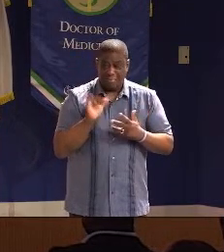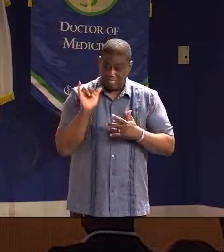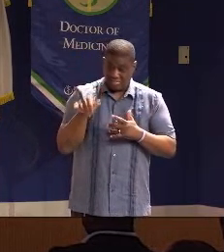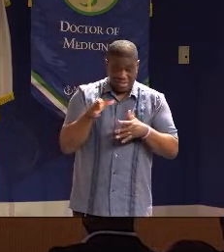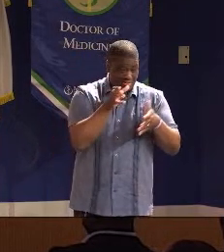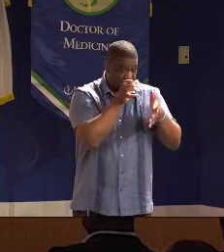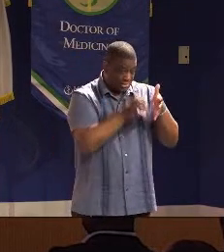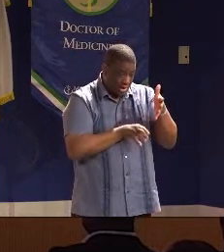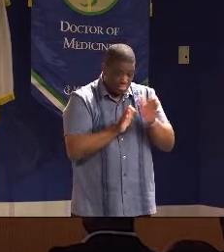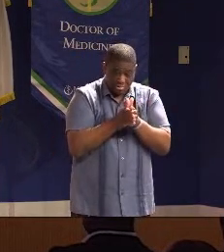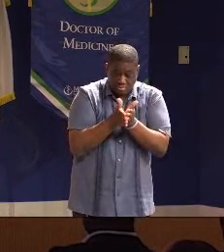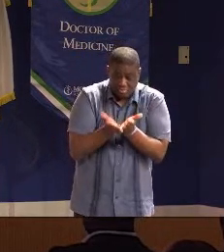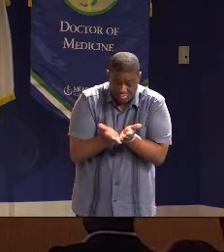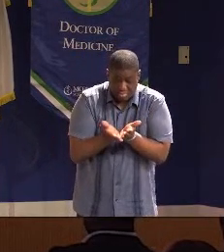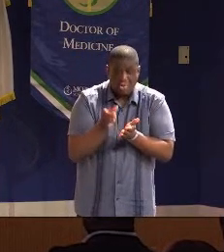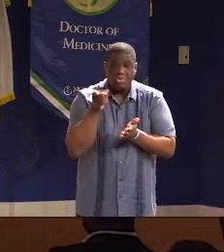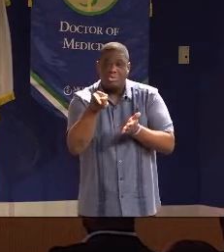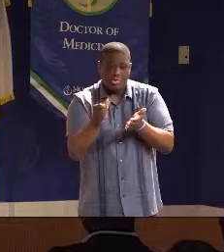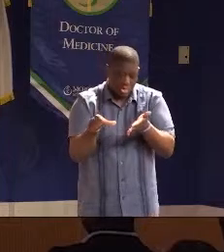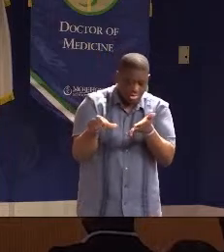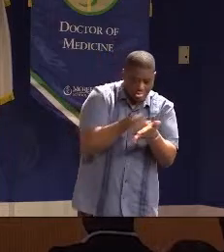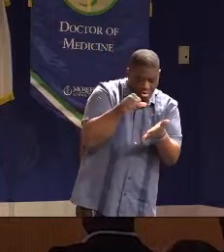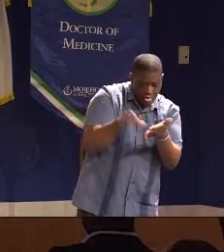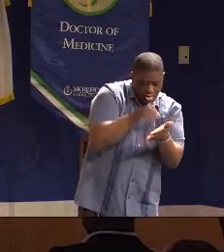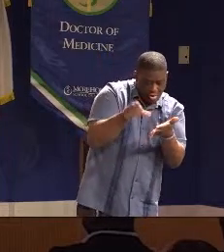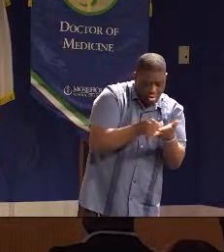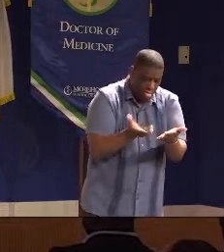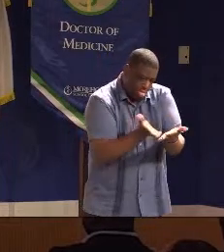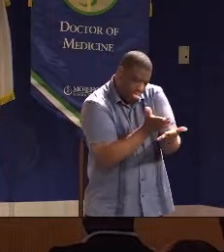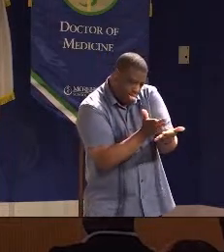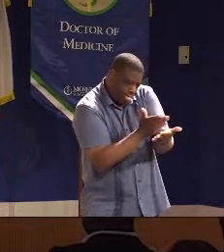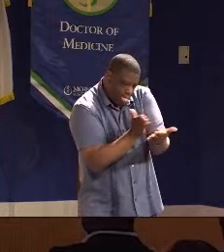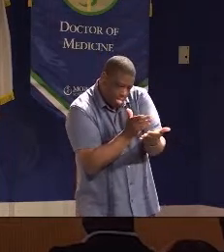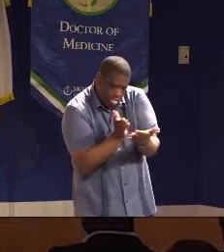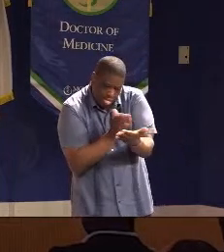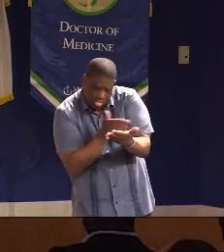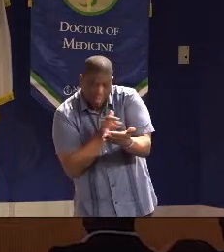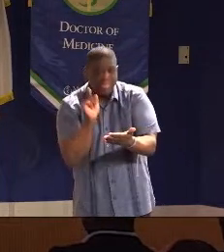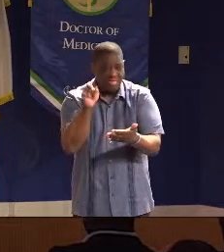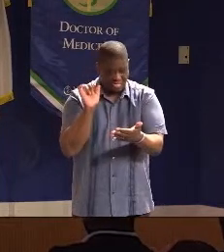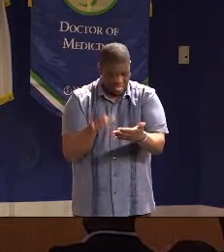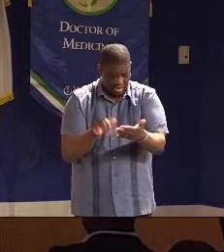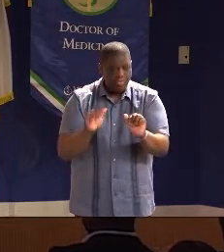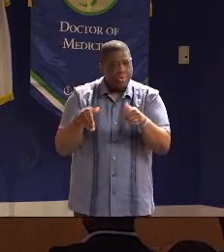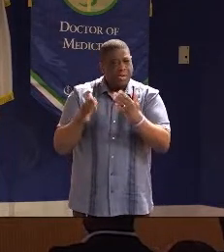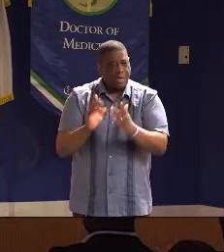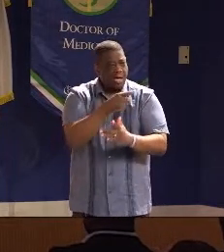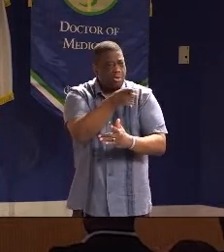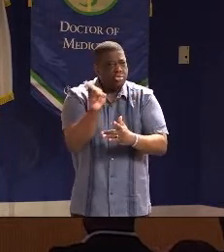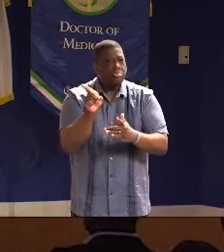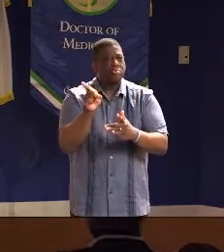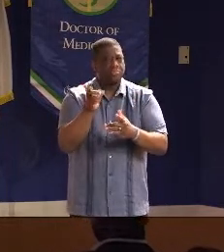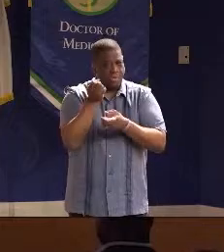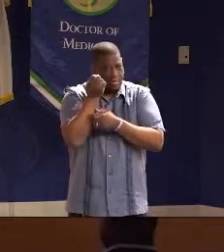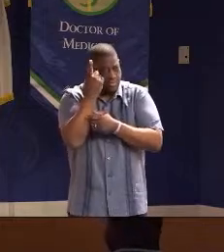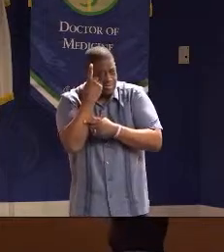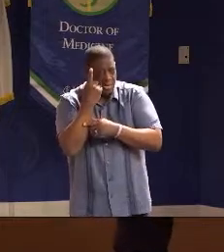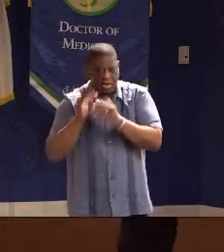chapter in the book that you're going to turn, that page that you will turn, that will allow you to understand what your next